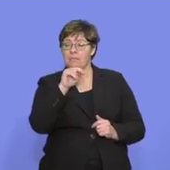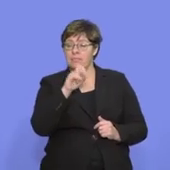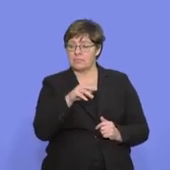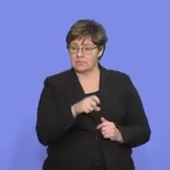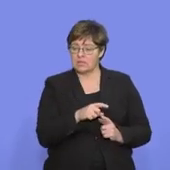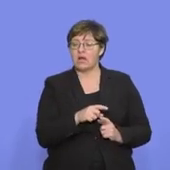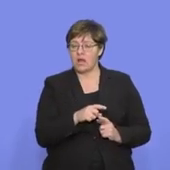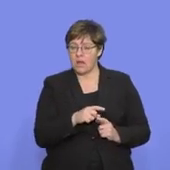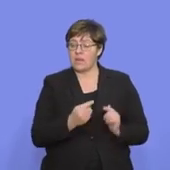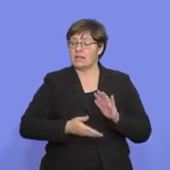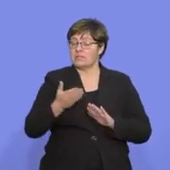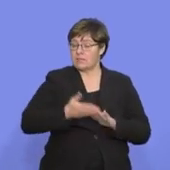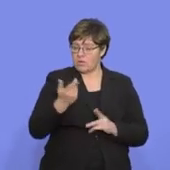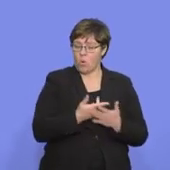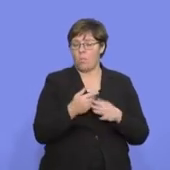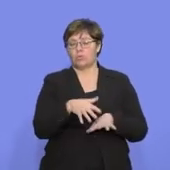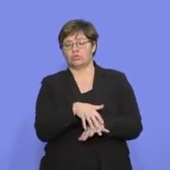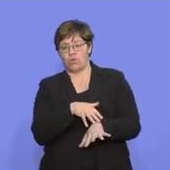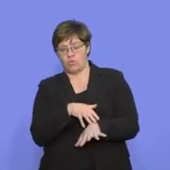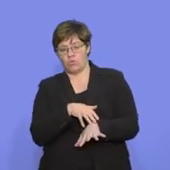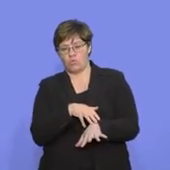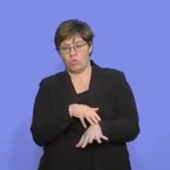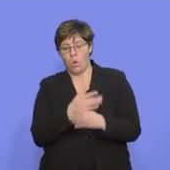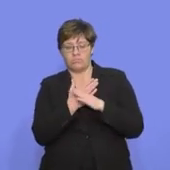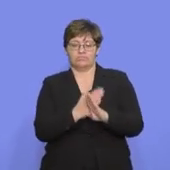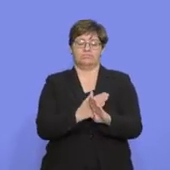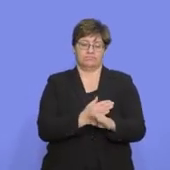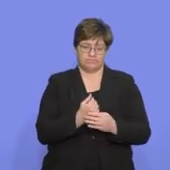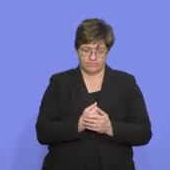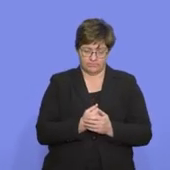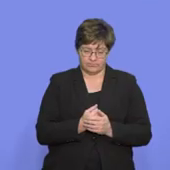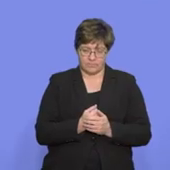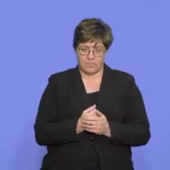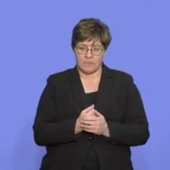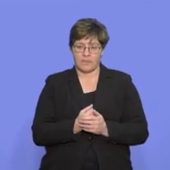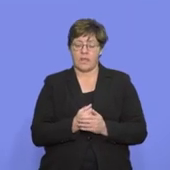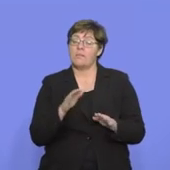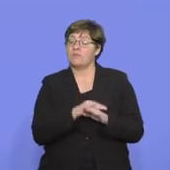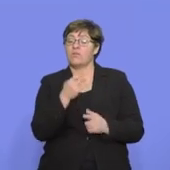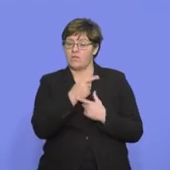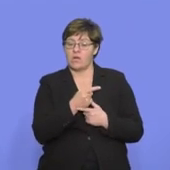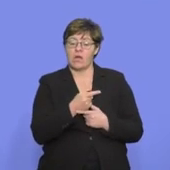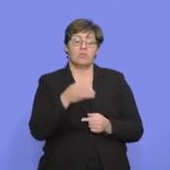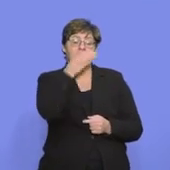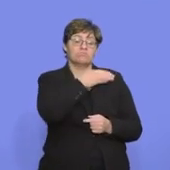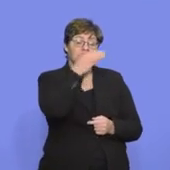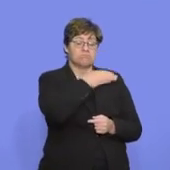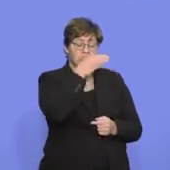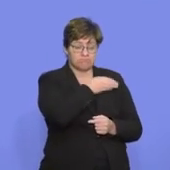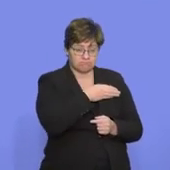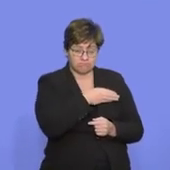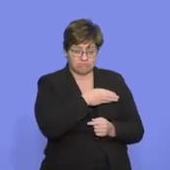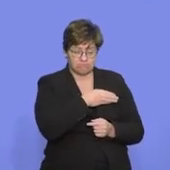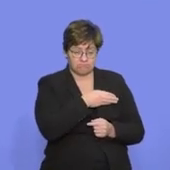be speeded up or slowed down or blocked. So that means basically when you drink alcohol,